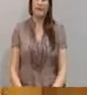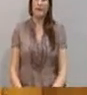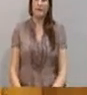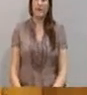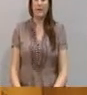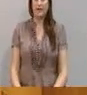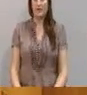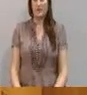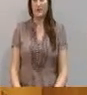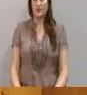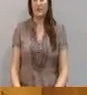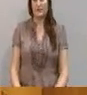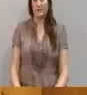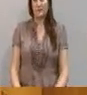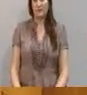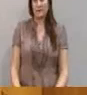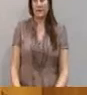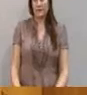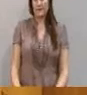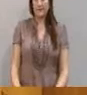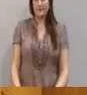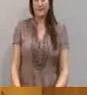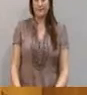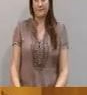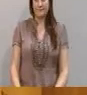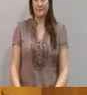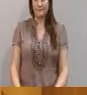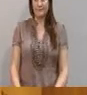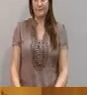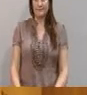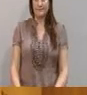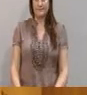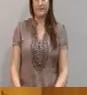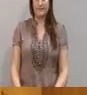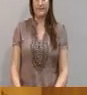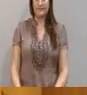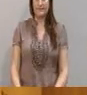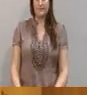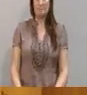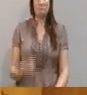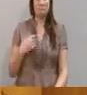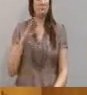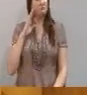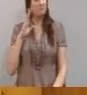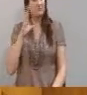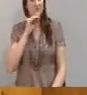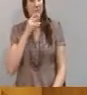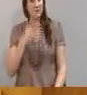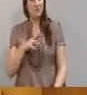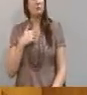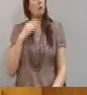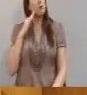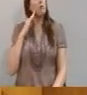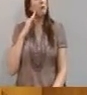Thank you, Madam House Chairman. As I listened very carefully to the speakers who preceded me and trying to